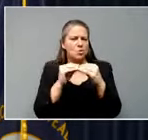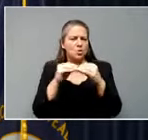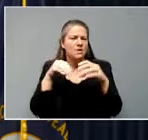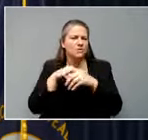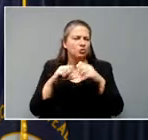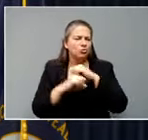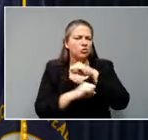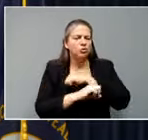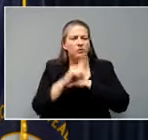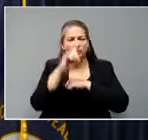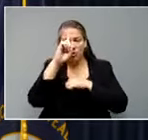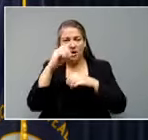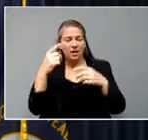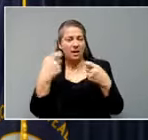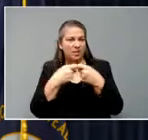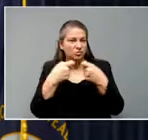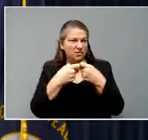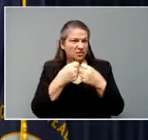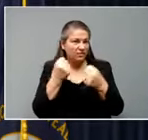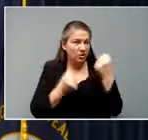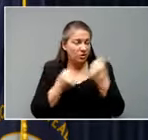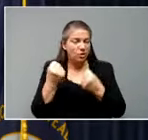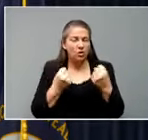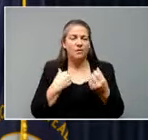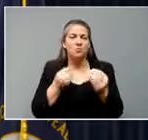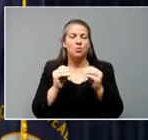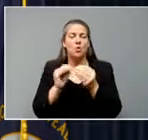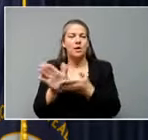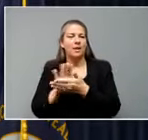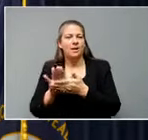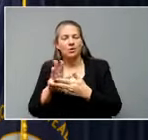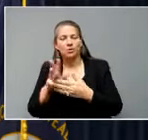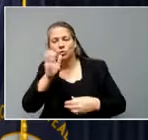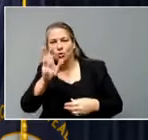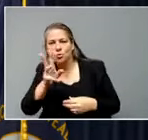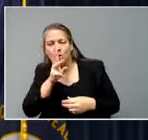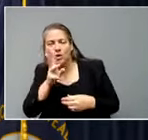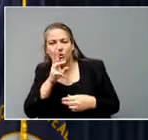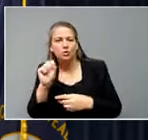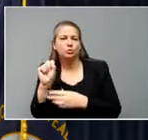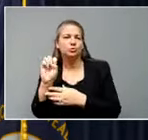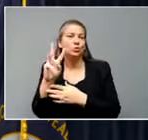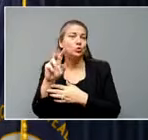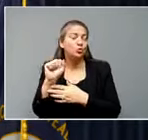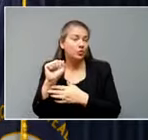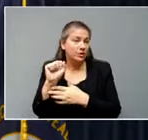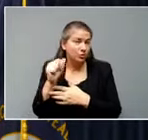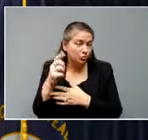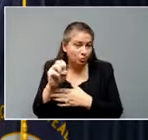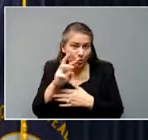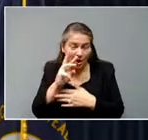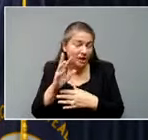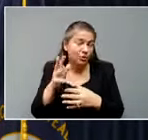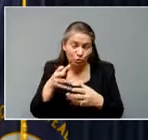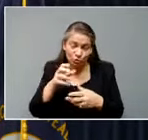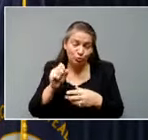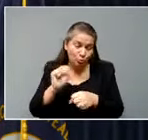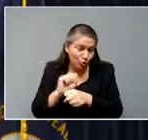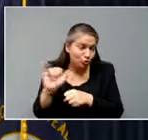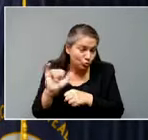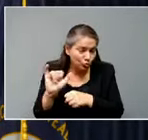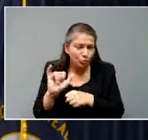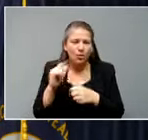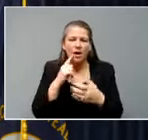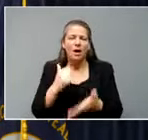million in clean drinking water and sewer work. It's going to help us have the infrastructure that we